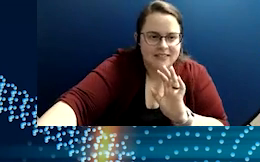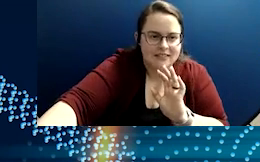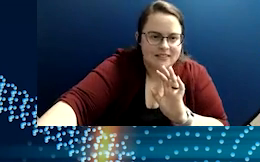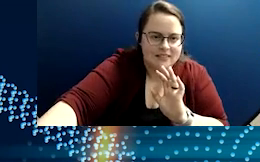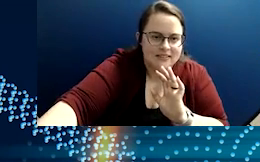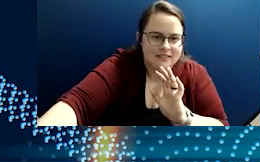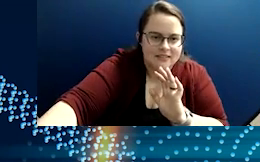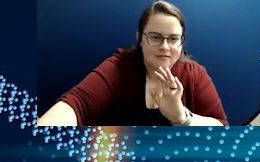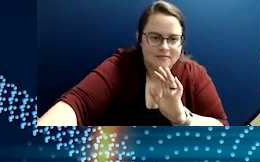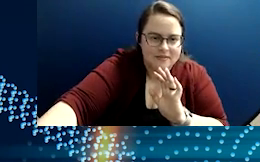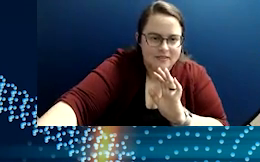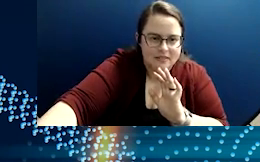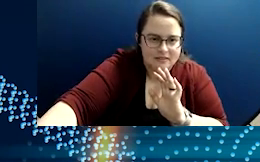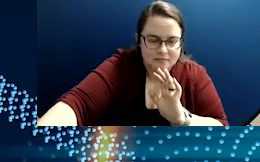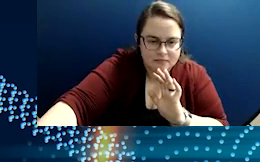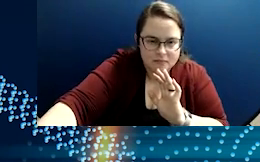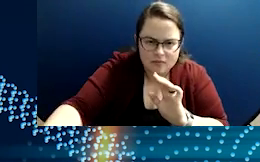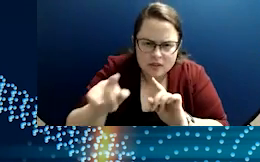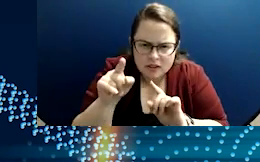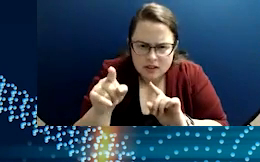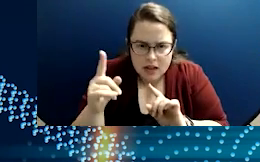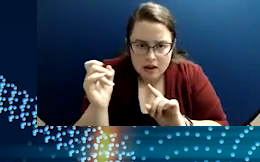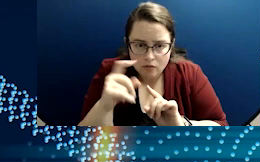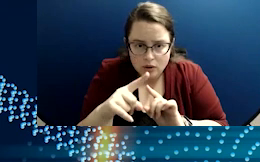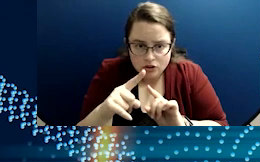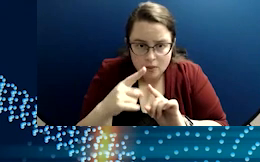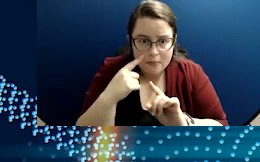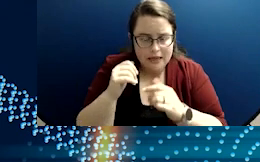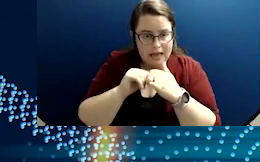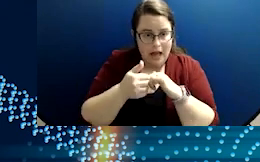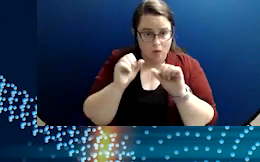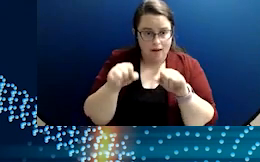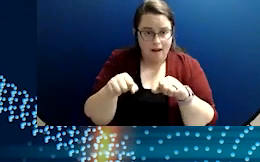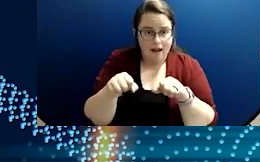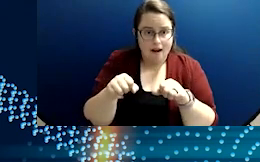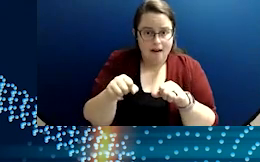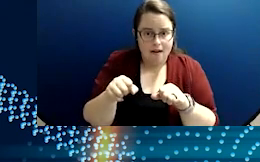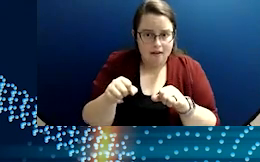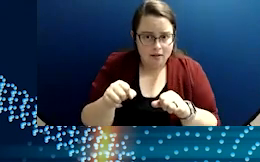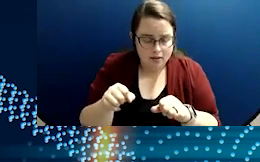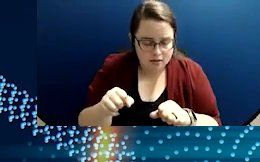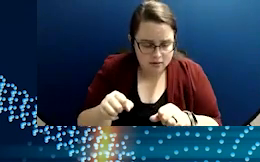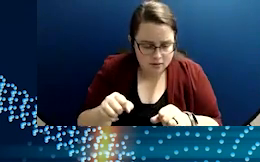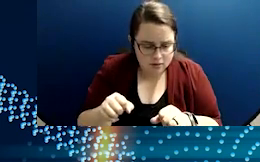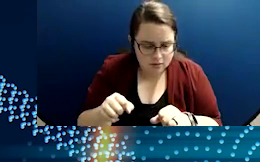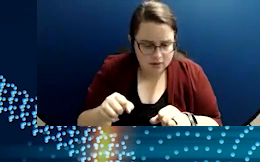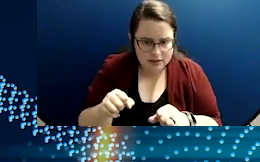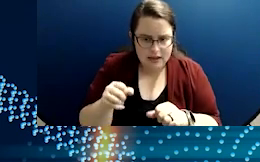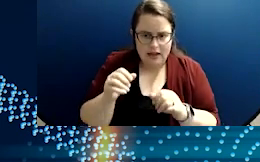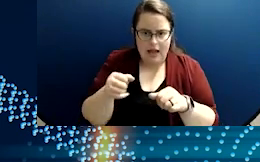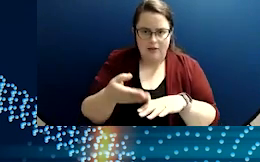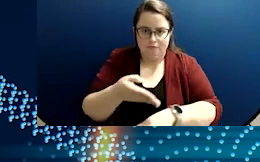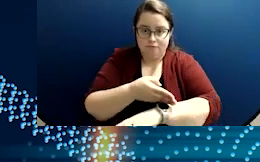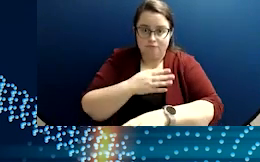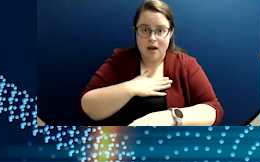turn right now, To answer your question though, because of the way it was able to like 3 to 5 times up my productivity at City